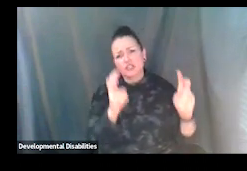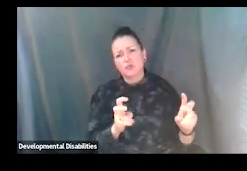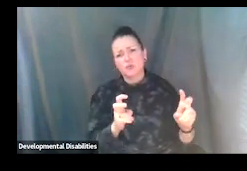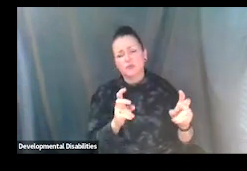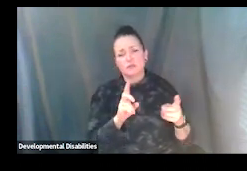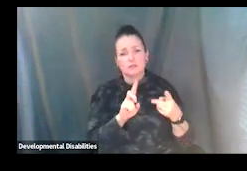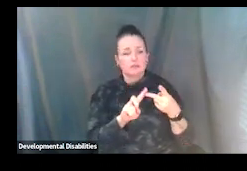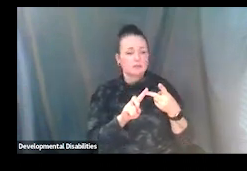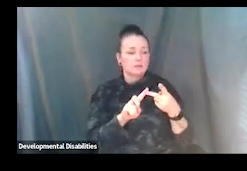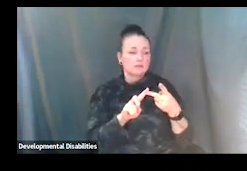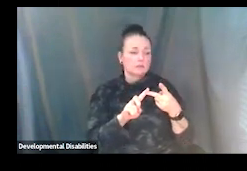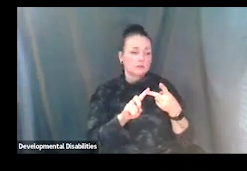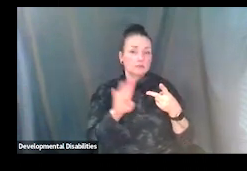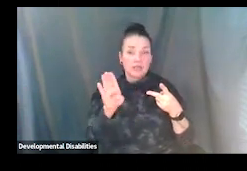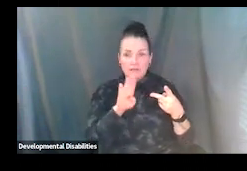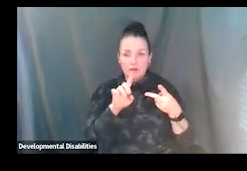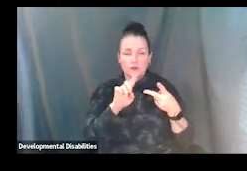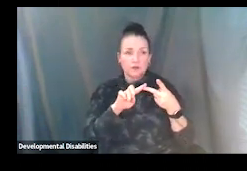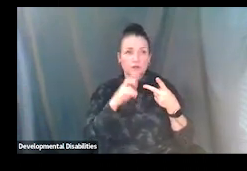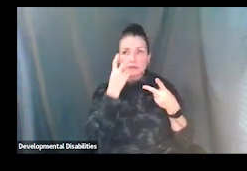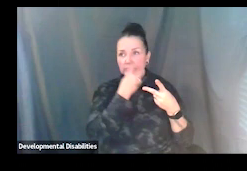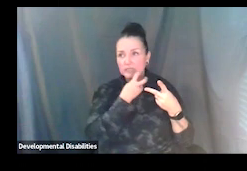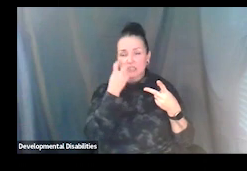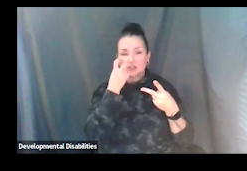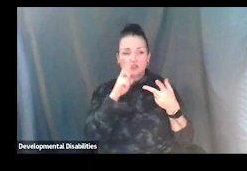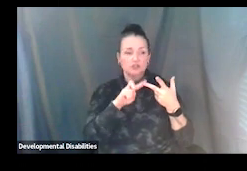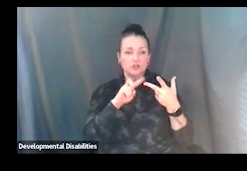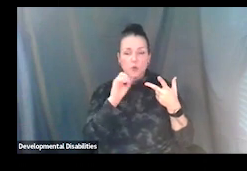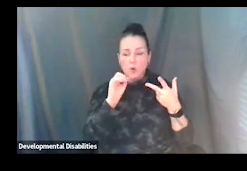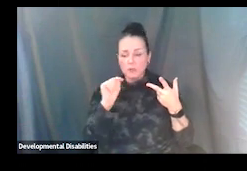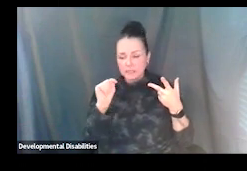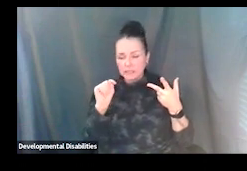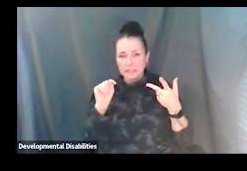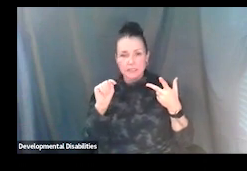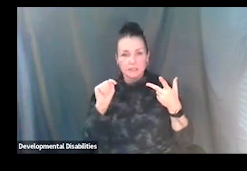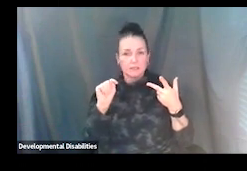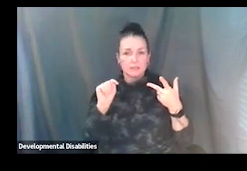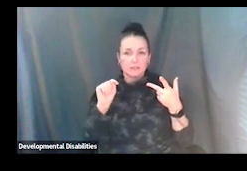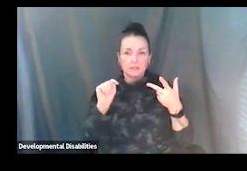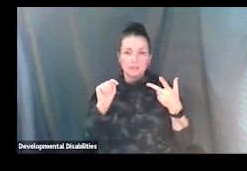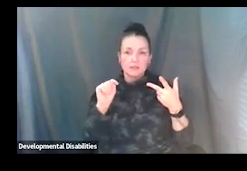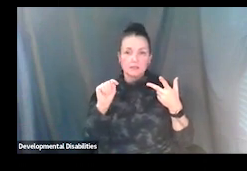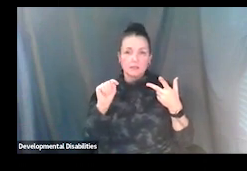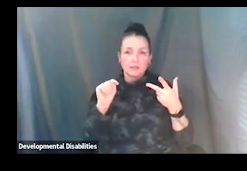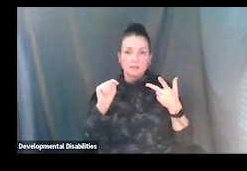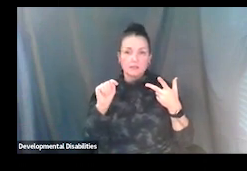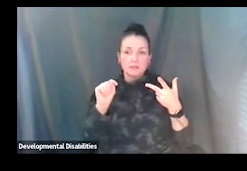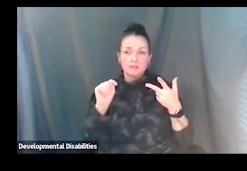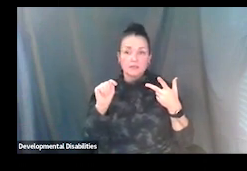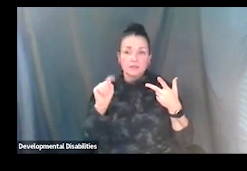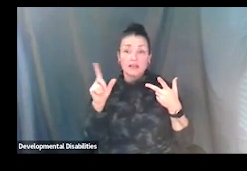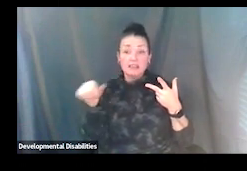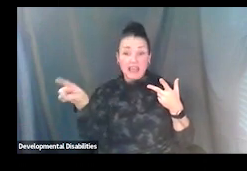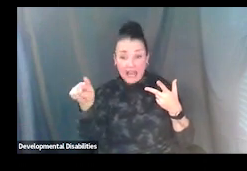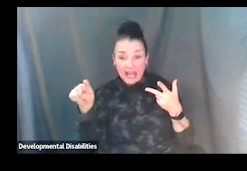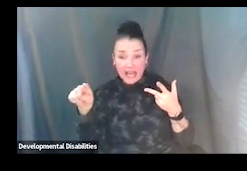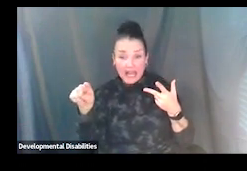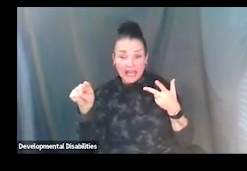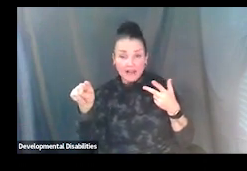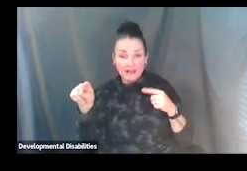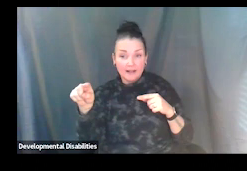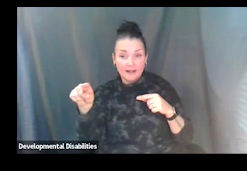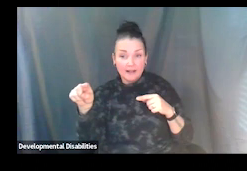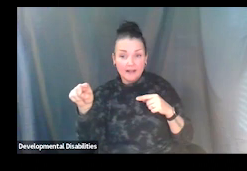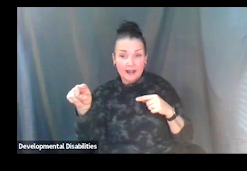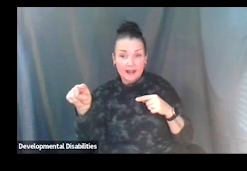speech and language OT, behavioral therapists actually came to me and said, we actually can't work with this child because he's